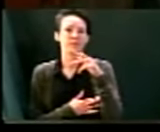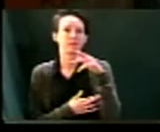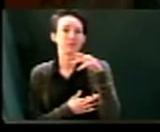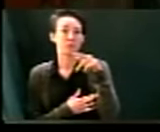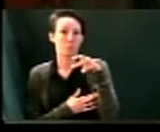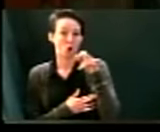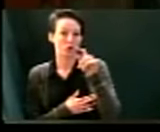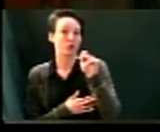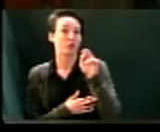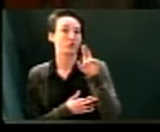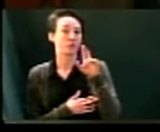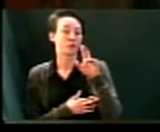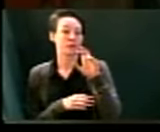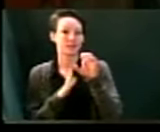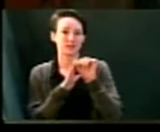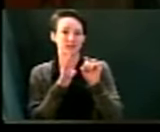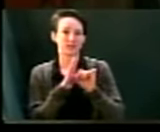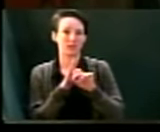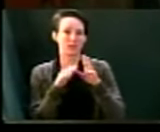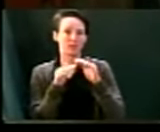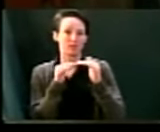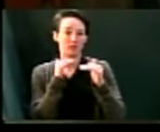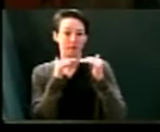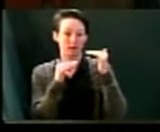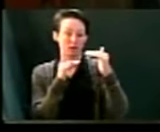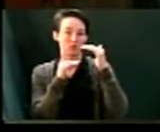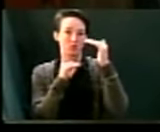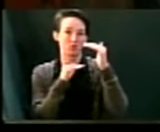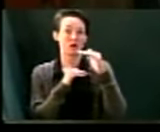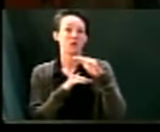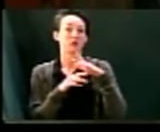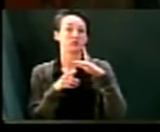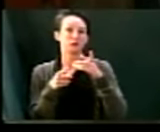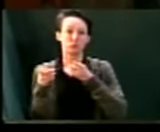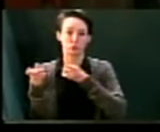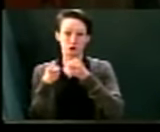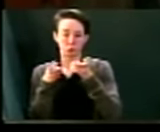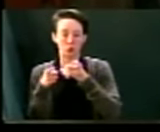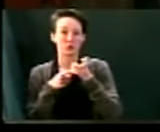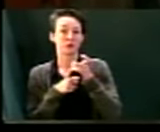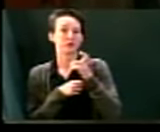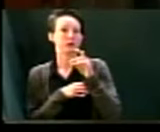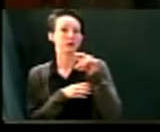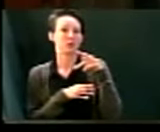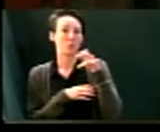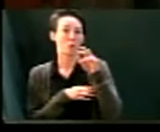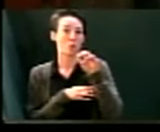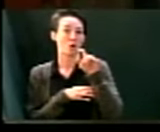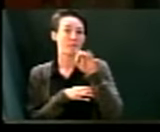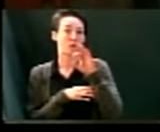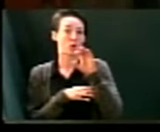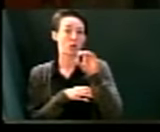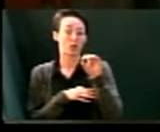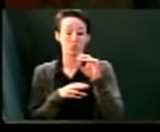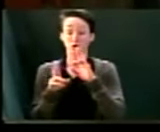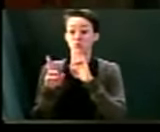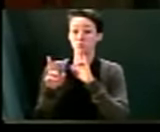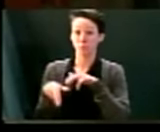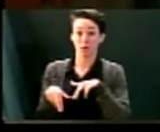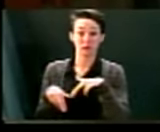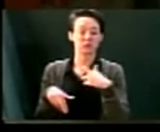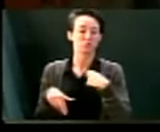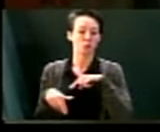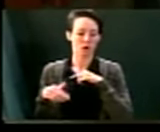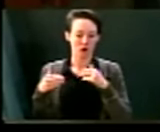level, who's in charge of portfolio. And our response was, we had all these